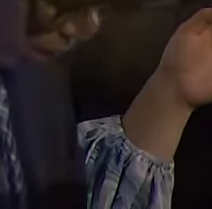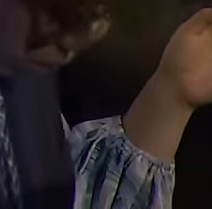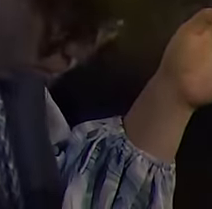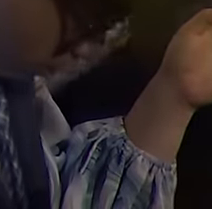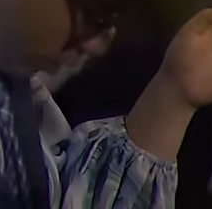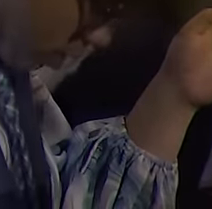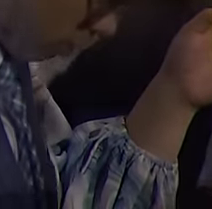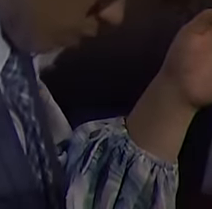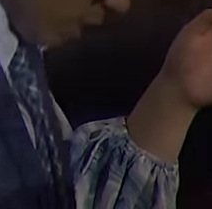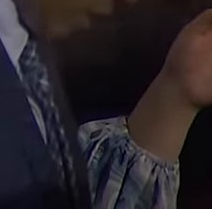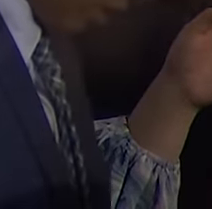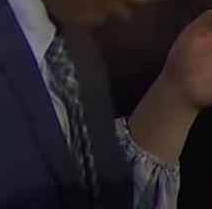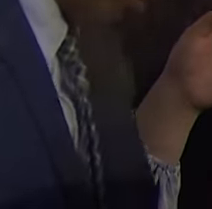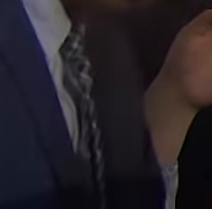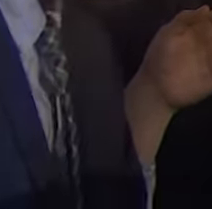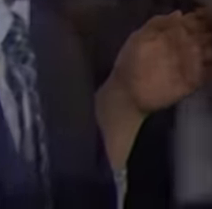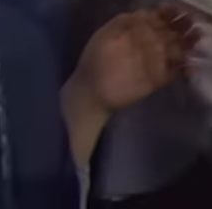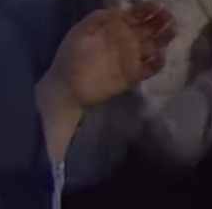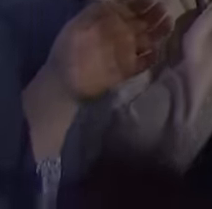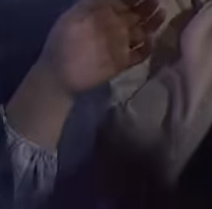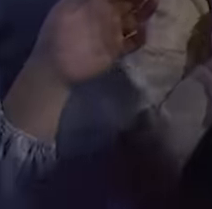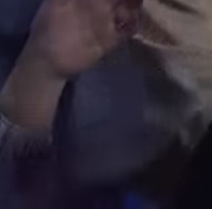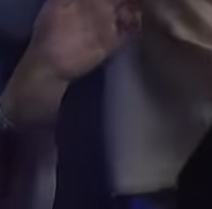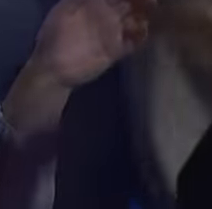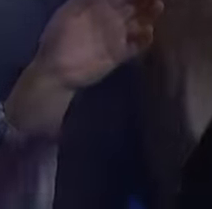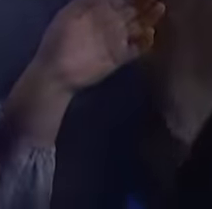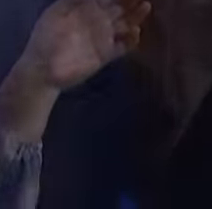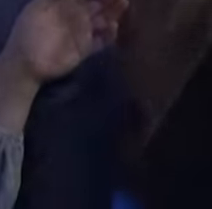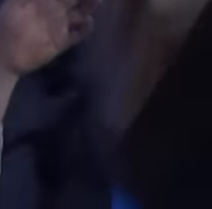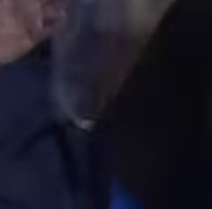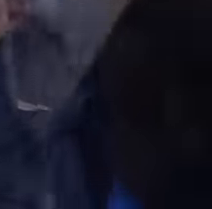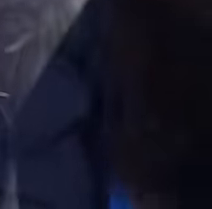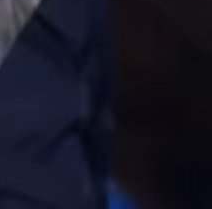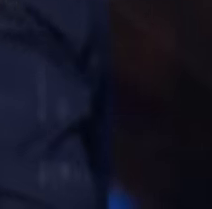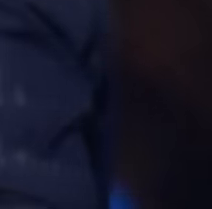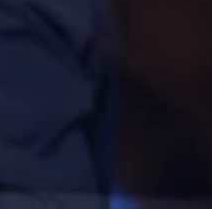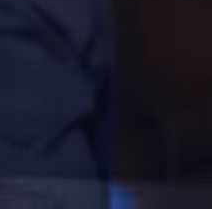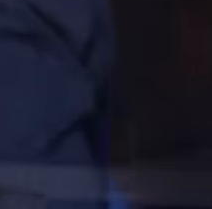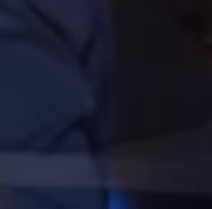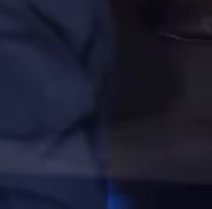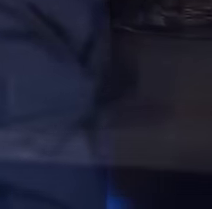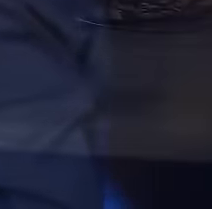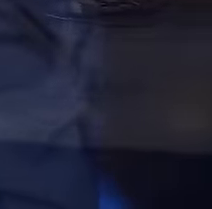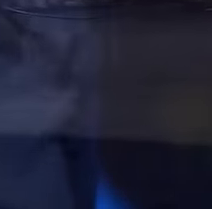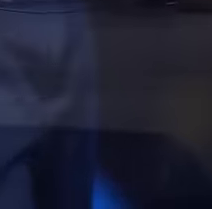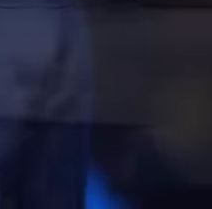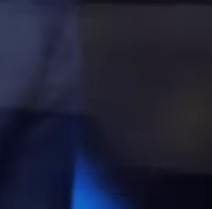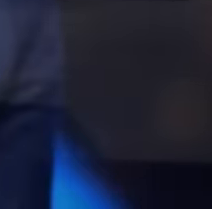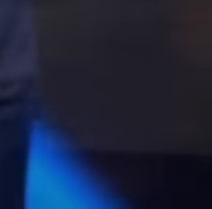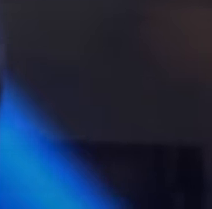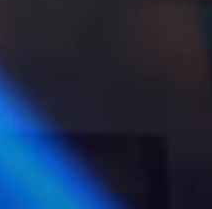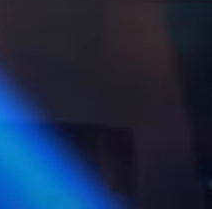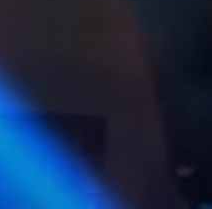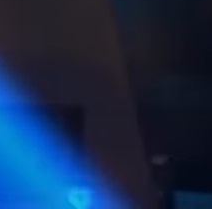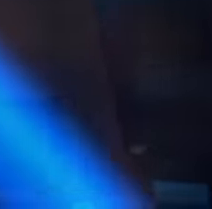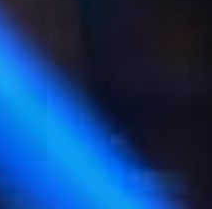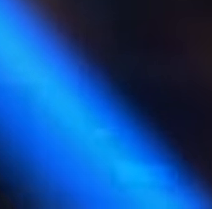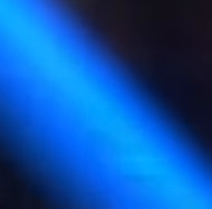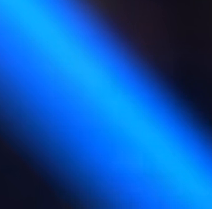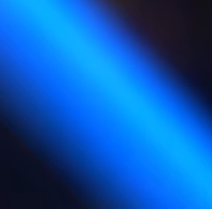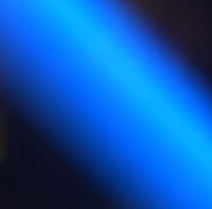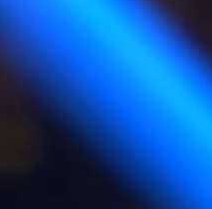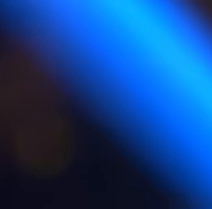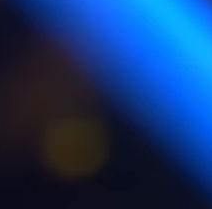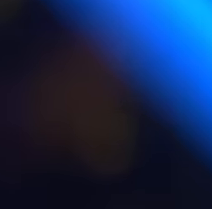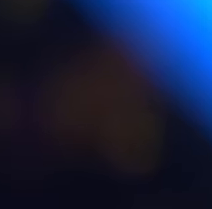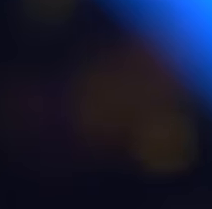You, God, for filling me with the precious gift of the Holy Ghost. I thank You,